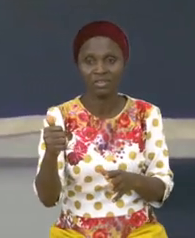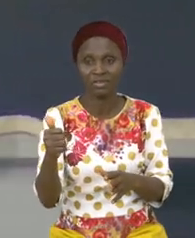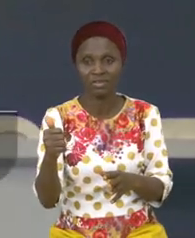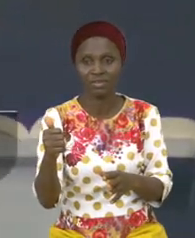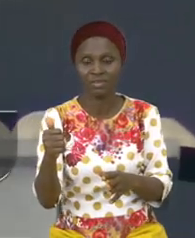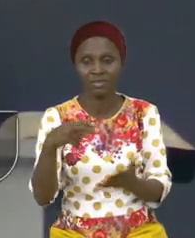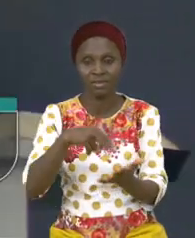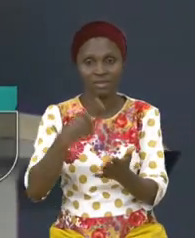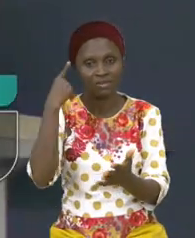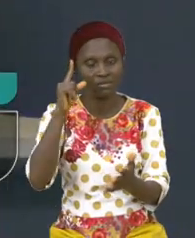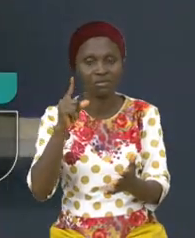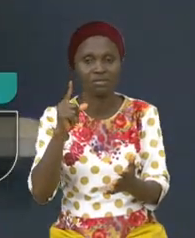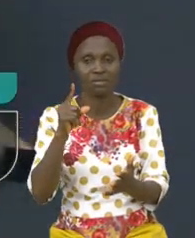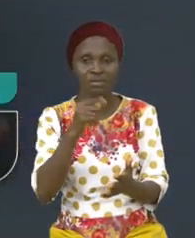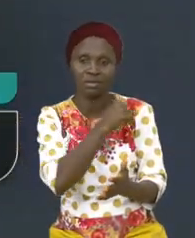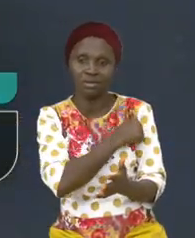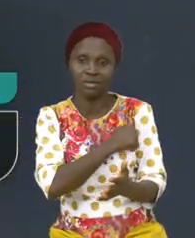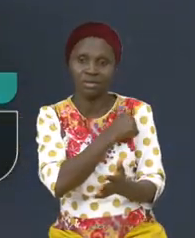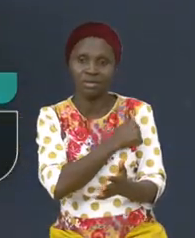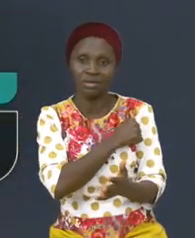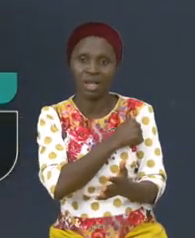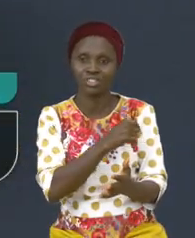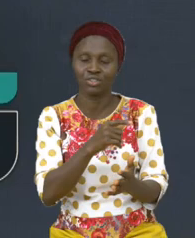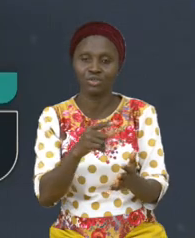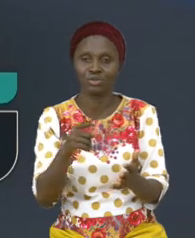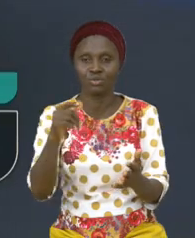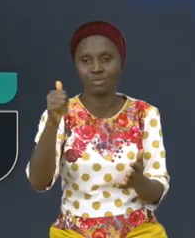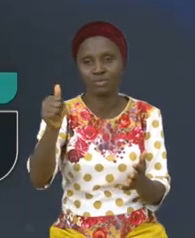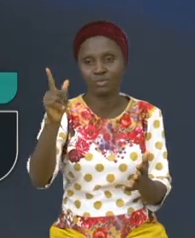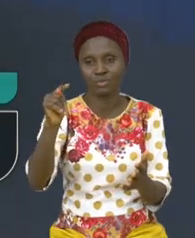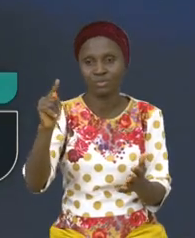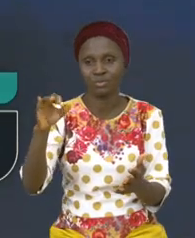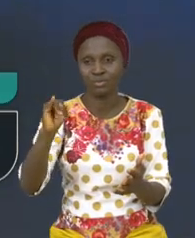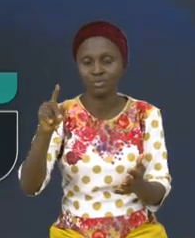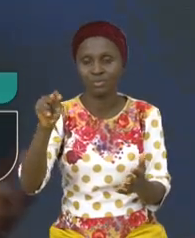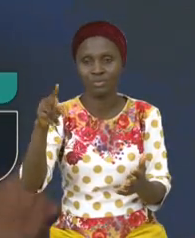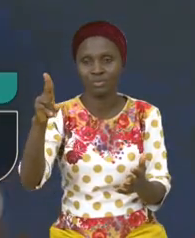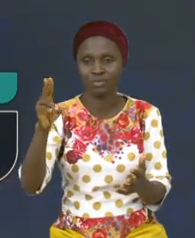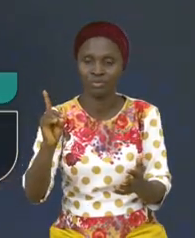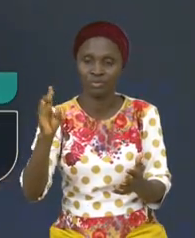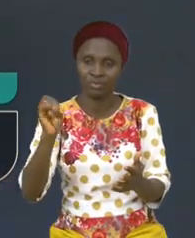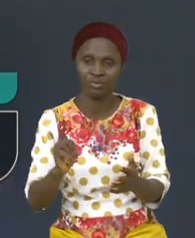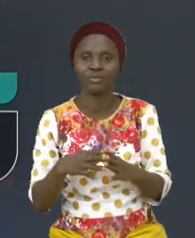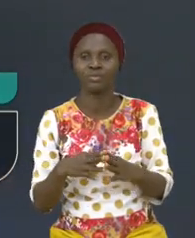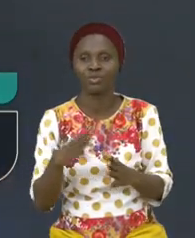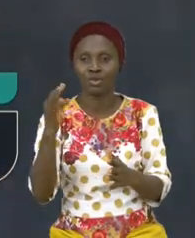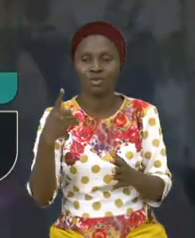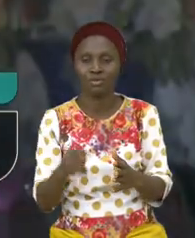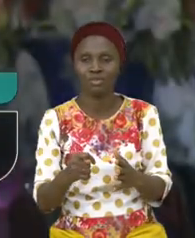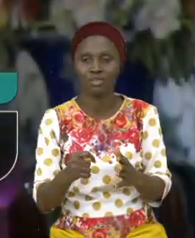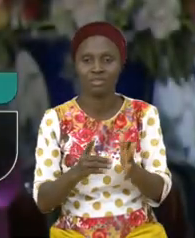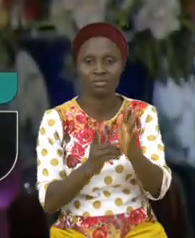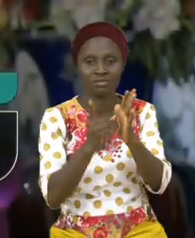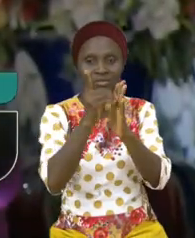attitude of the advancing. Attitude of the advancing. You see,